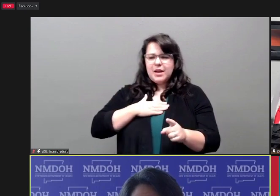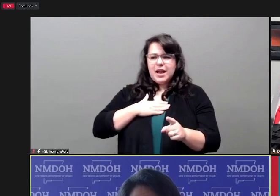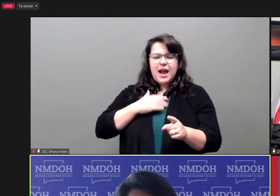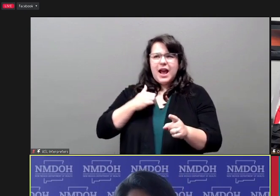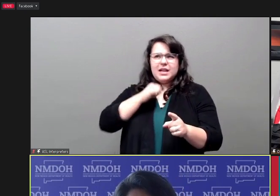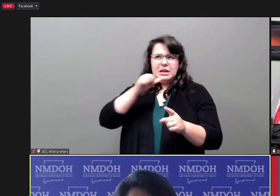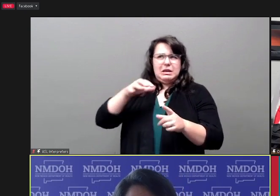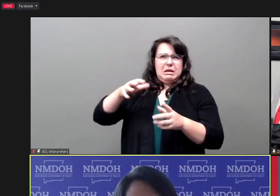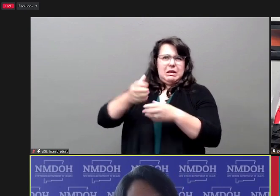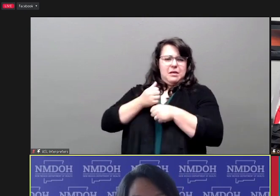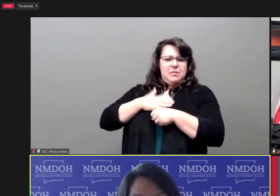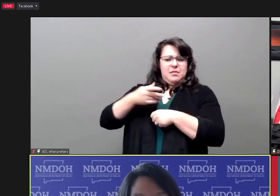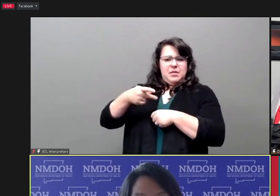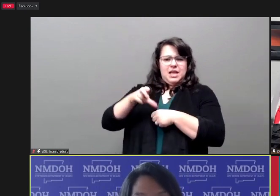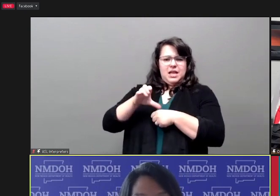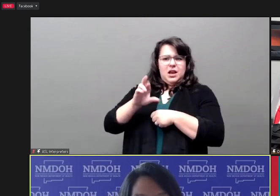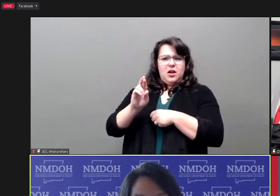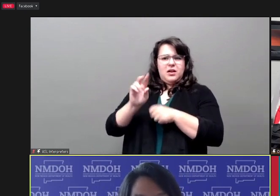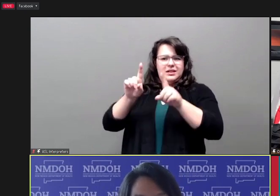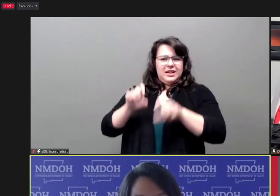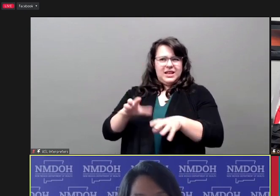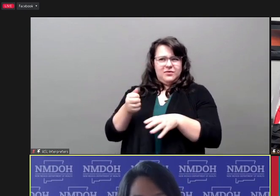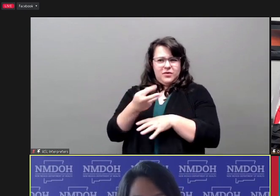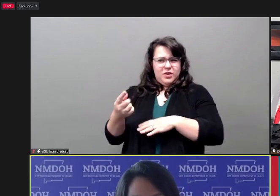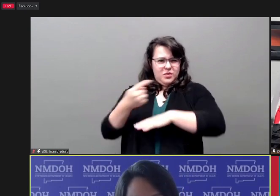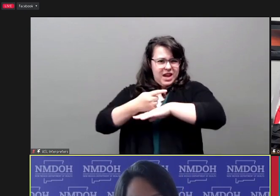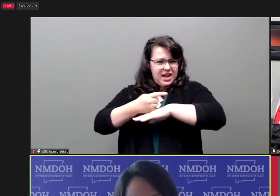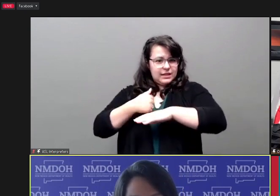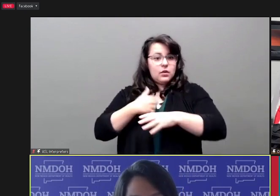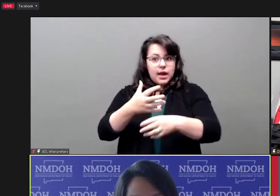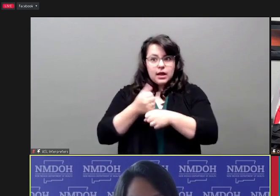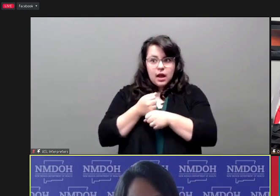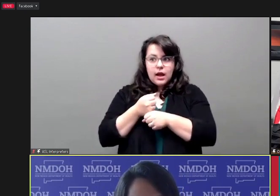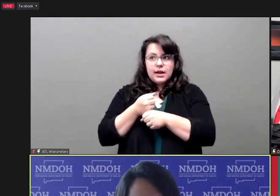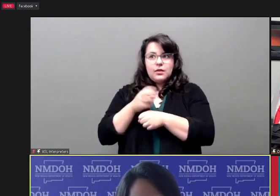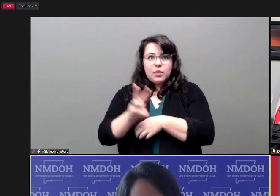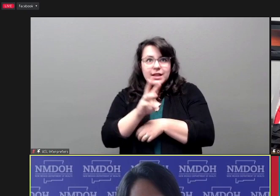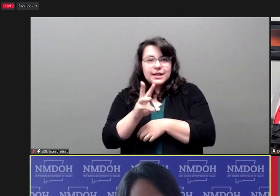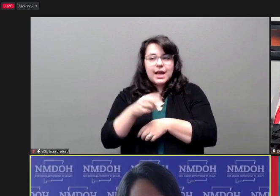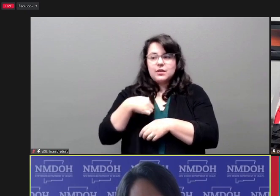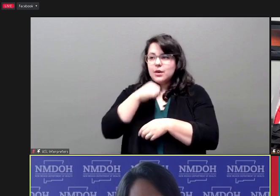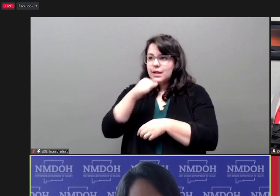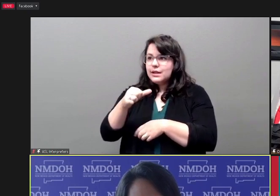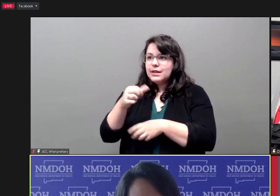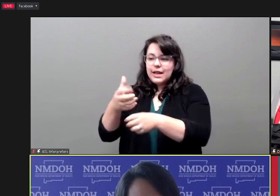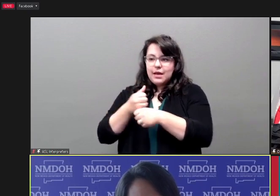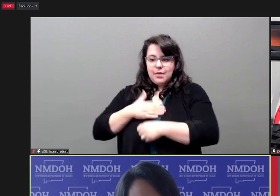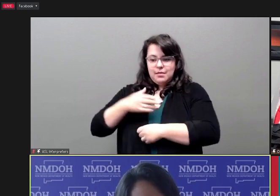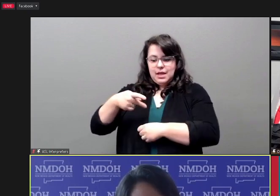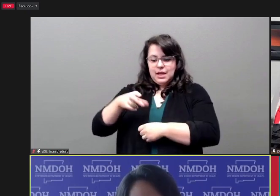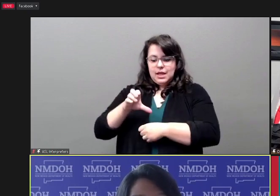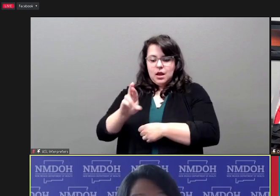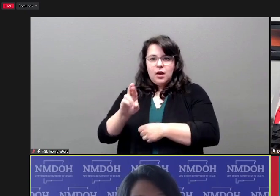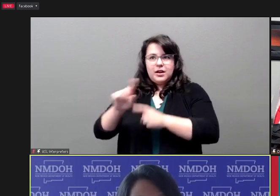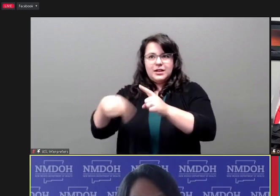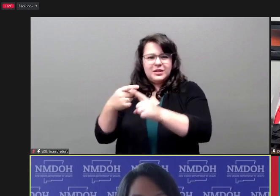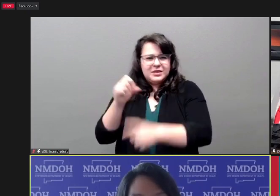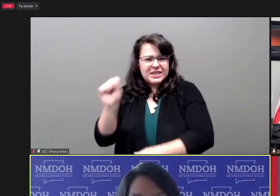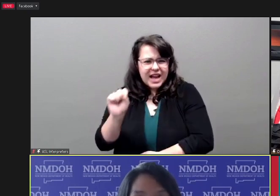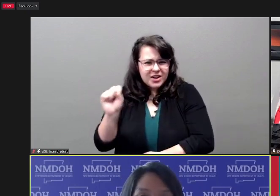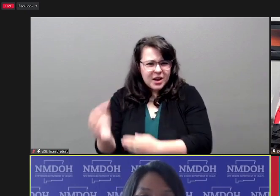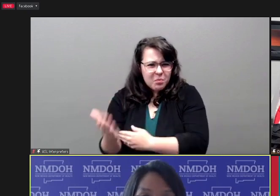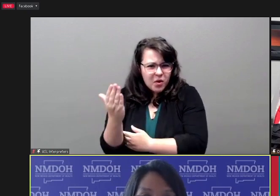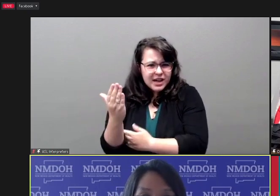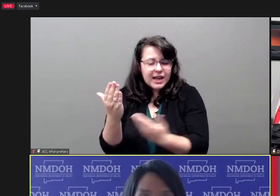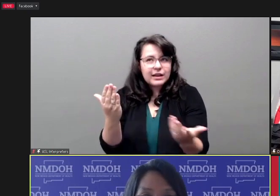for 2 days, so I got it on Wednesday. I didn't get my PCR test until like Saturday morning.